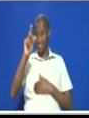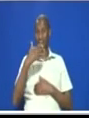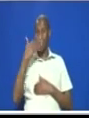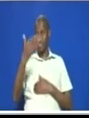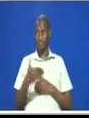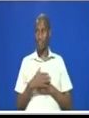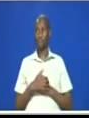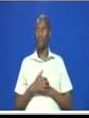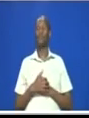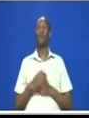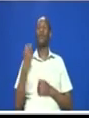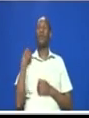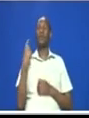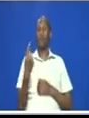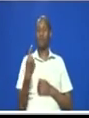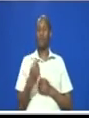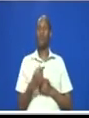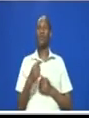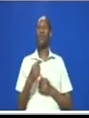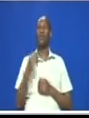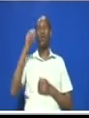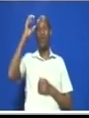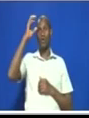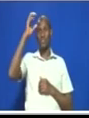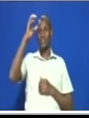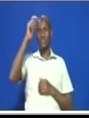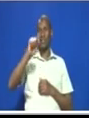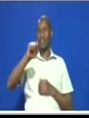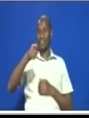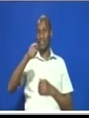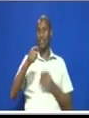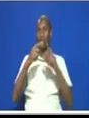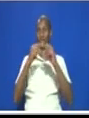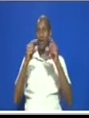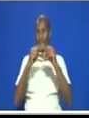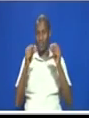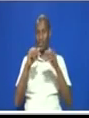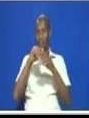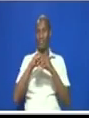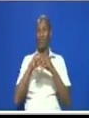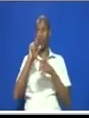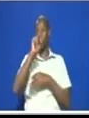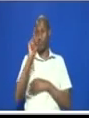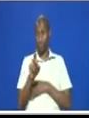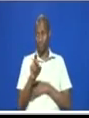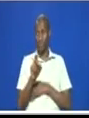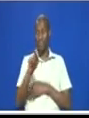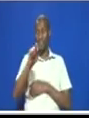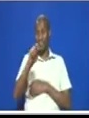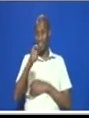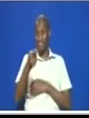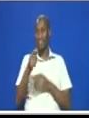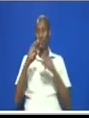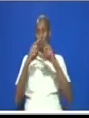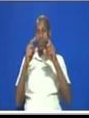answer. Number 1, consider the key words in the question. The key